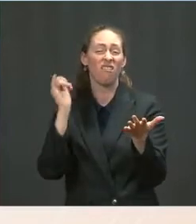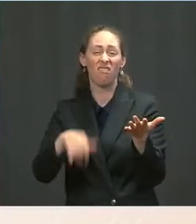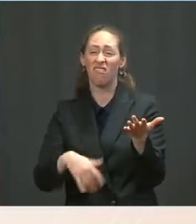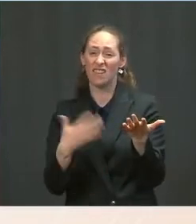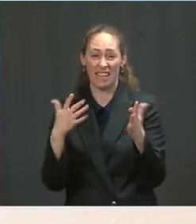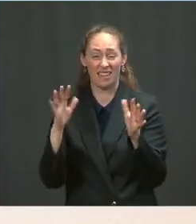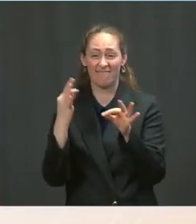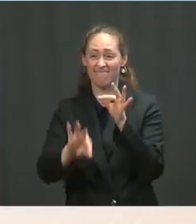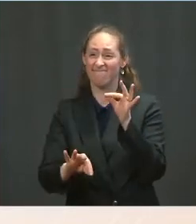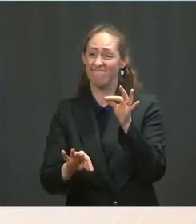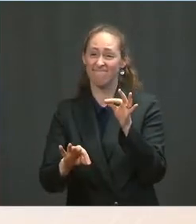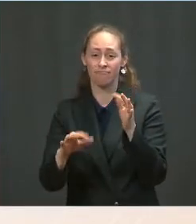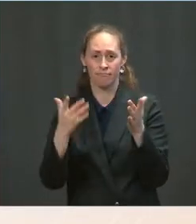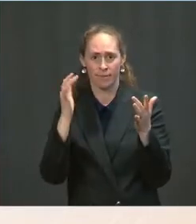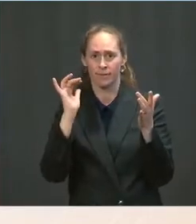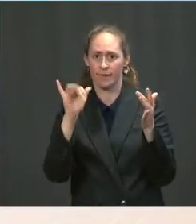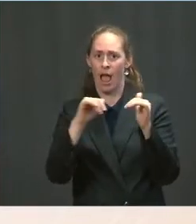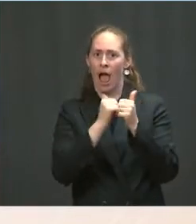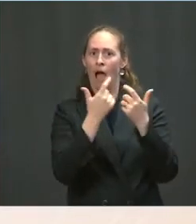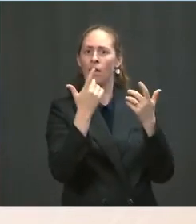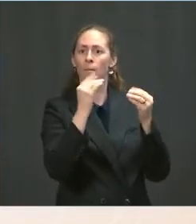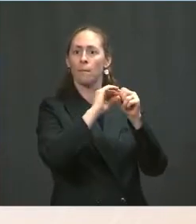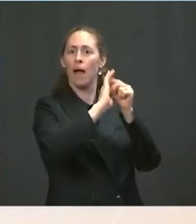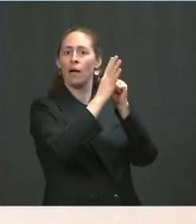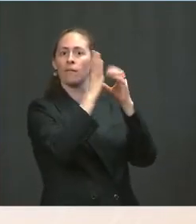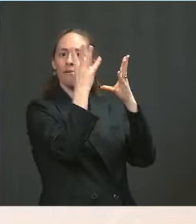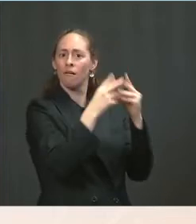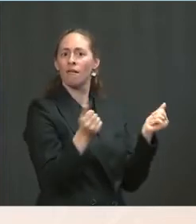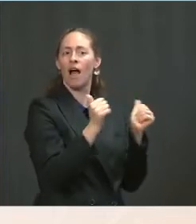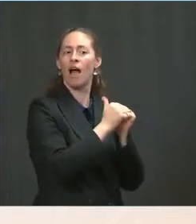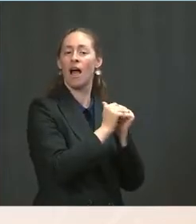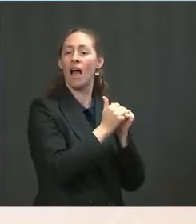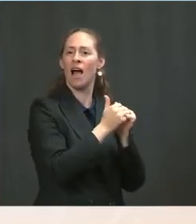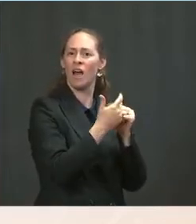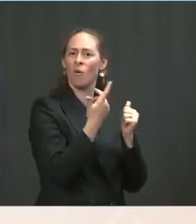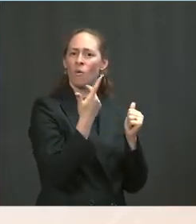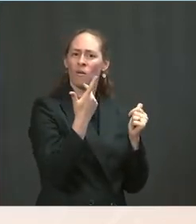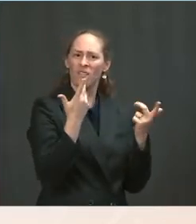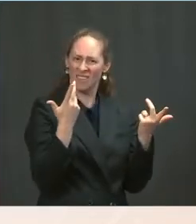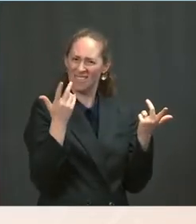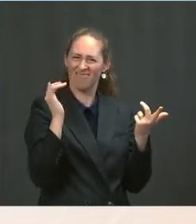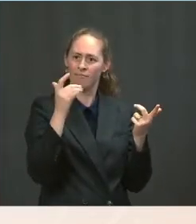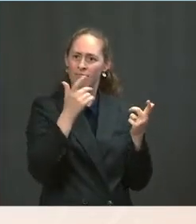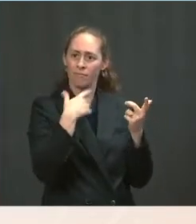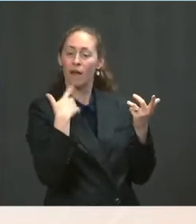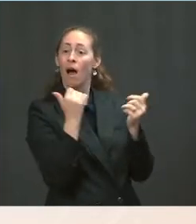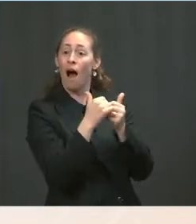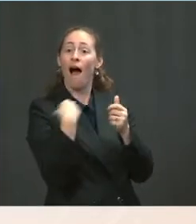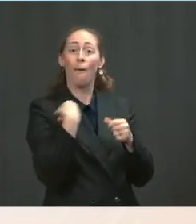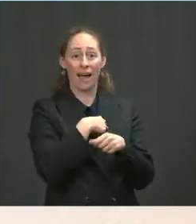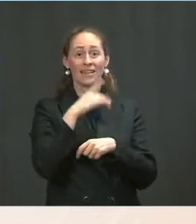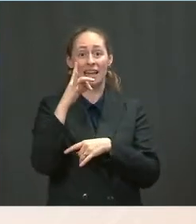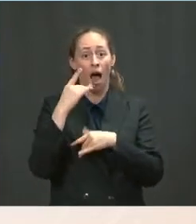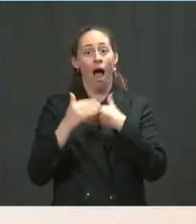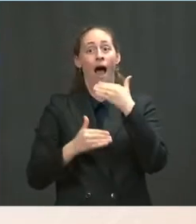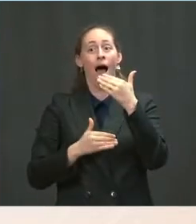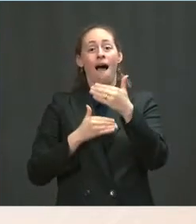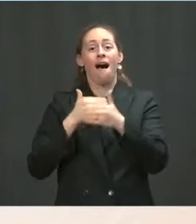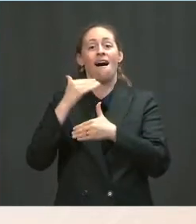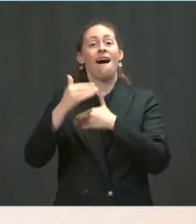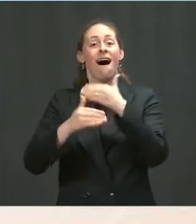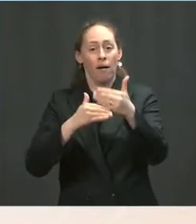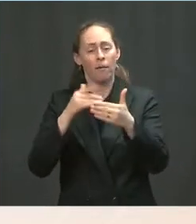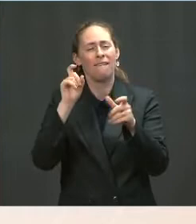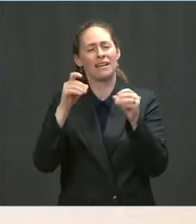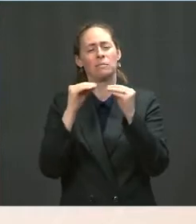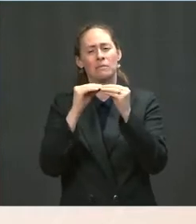curb this pandemic, that we curb the COVID-19, that we win this fight that we're in, we have to get